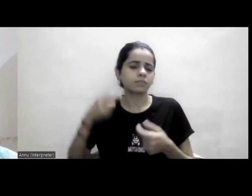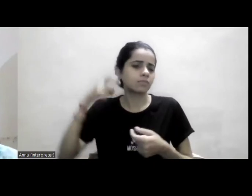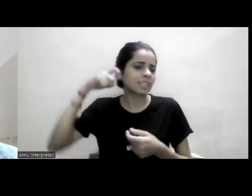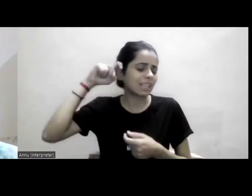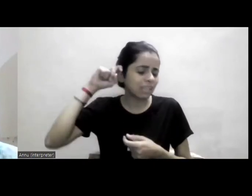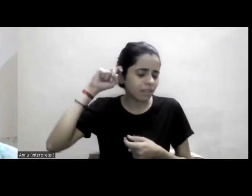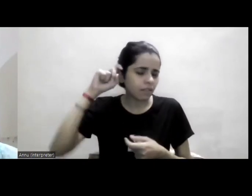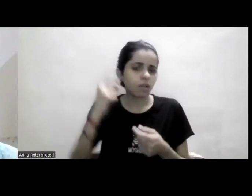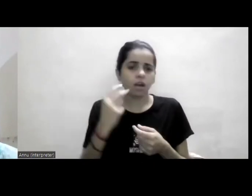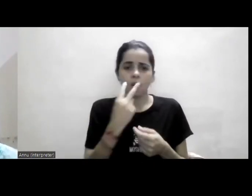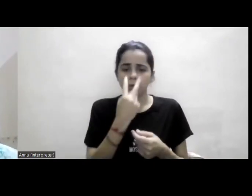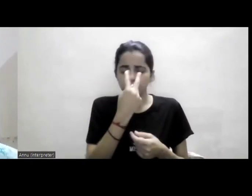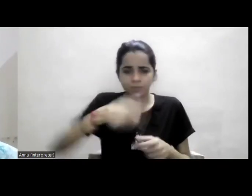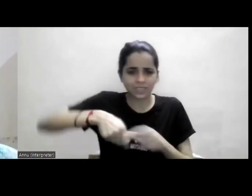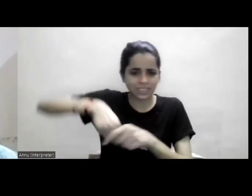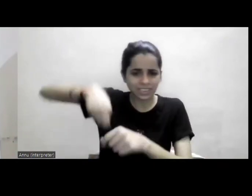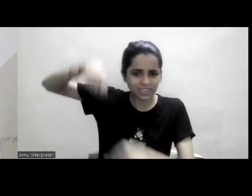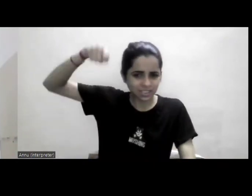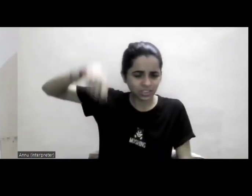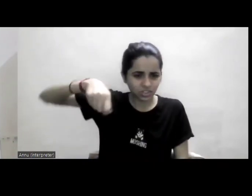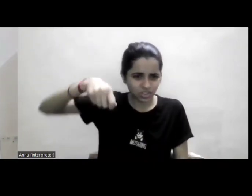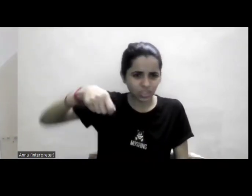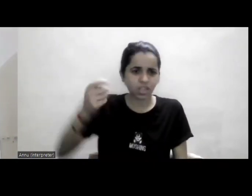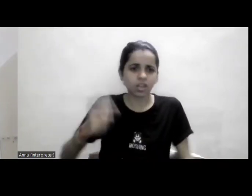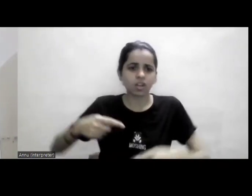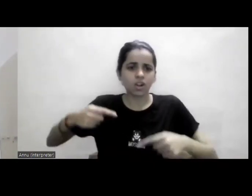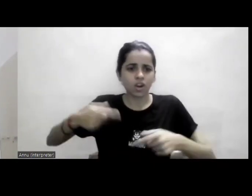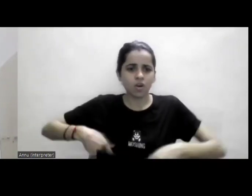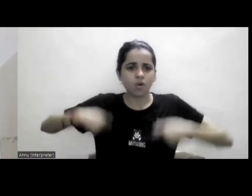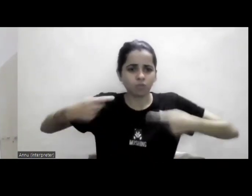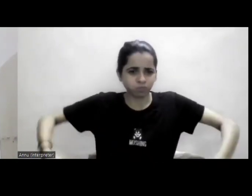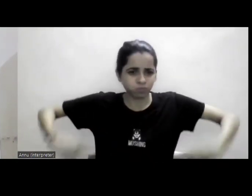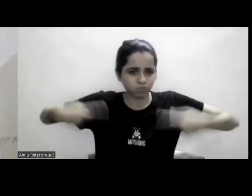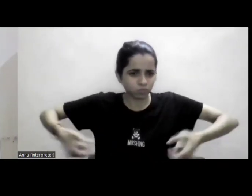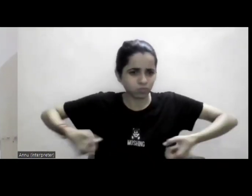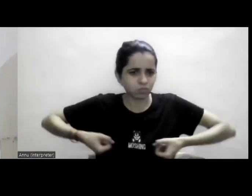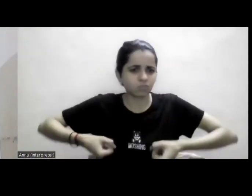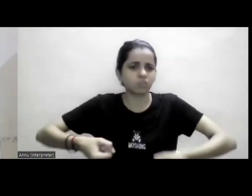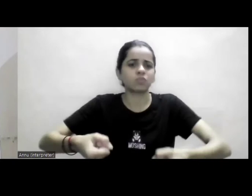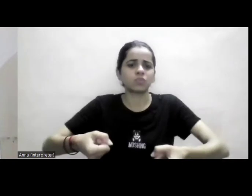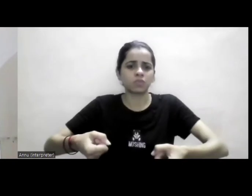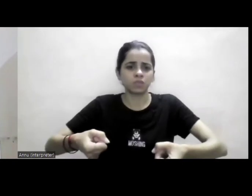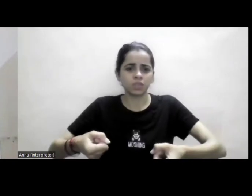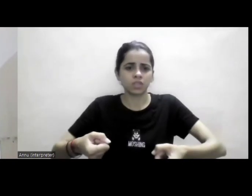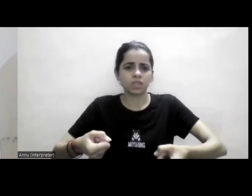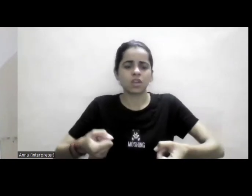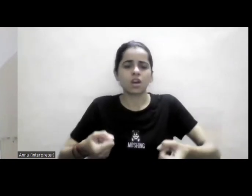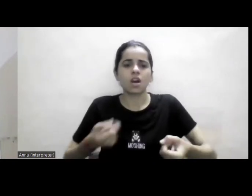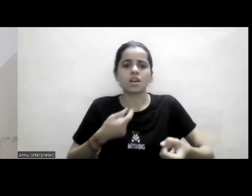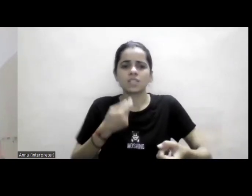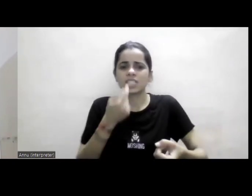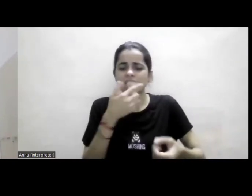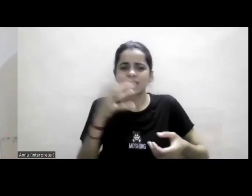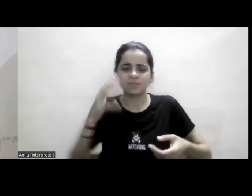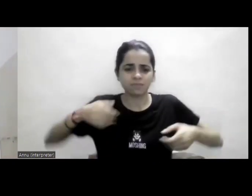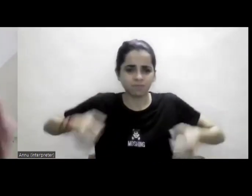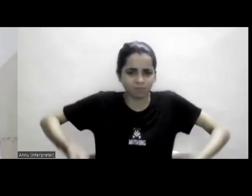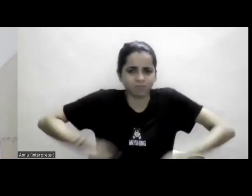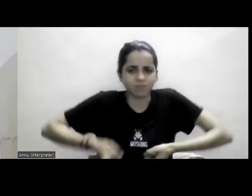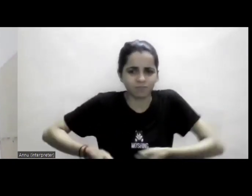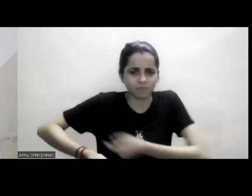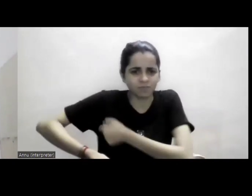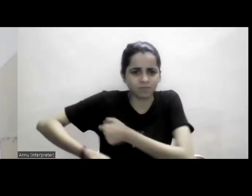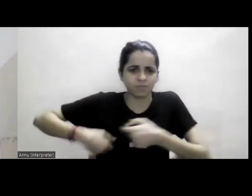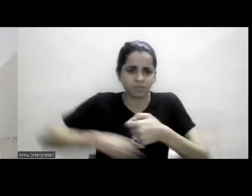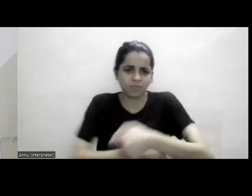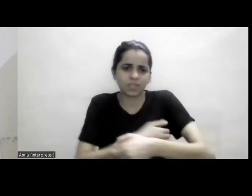the disability visible. For example, a wheelchair or a white cane, or if somebody is using a